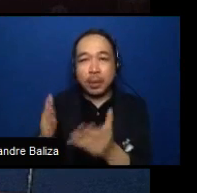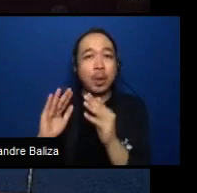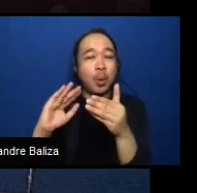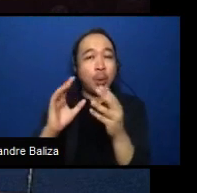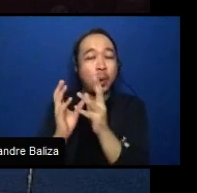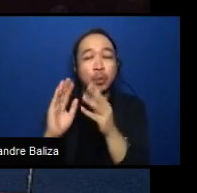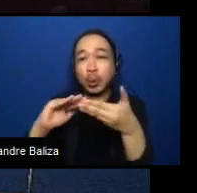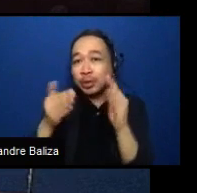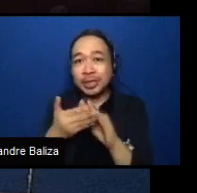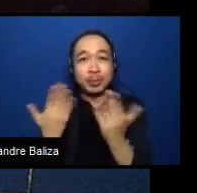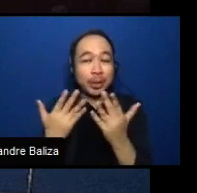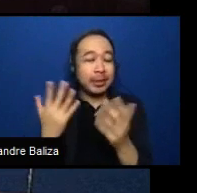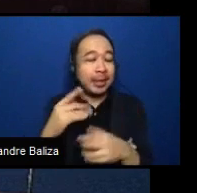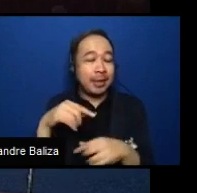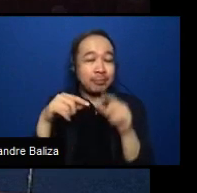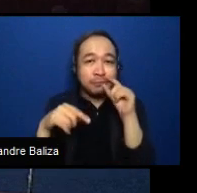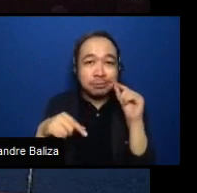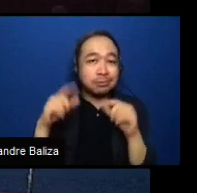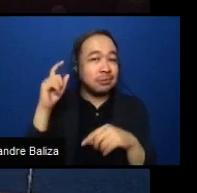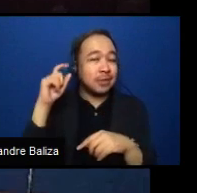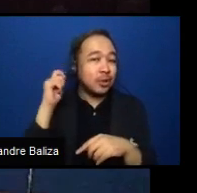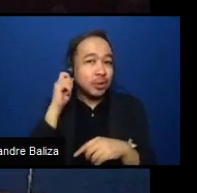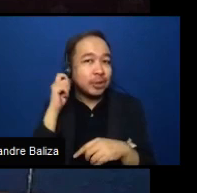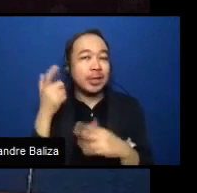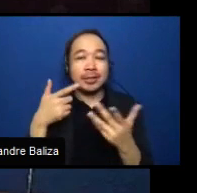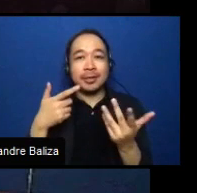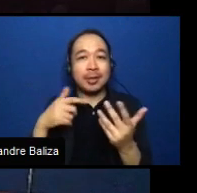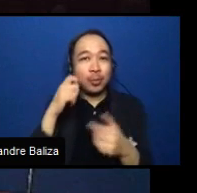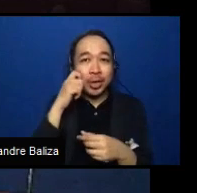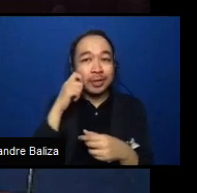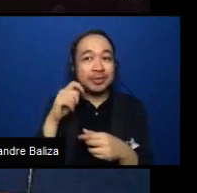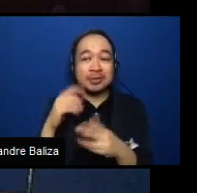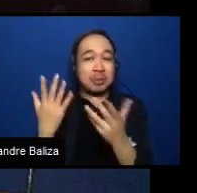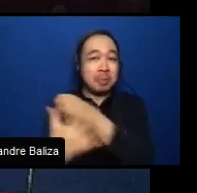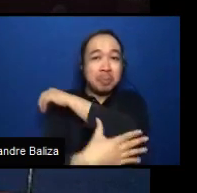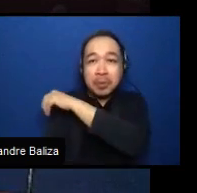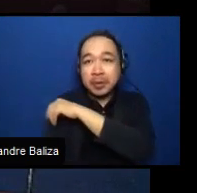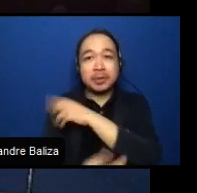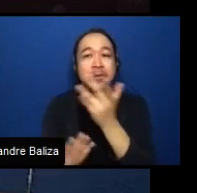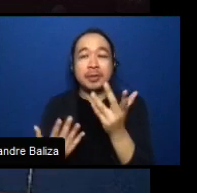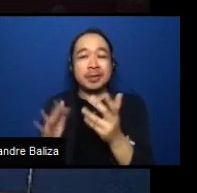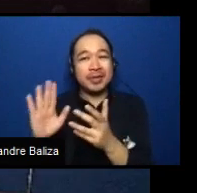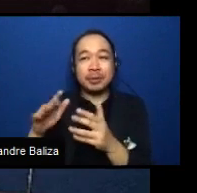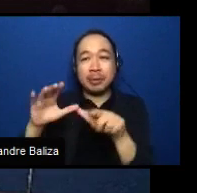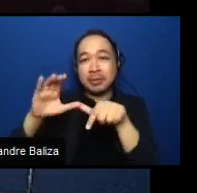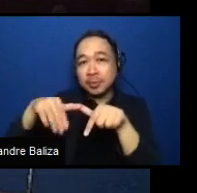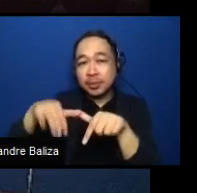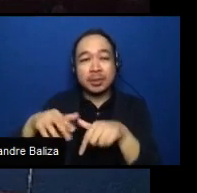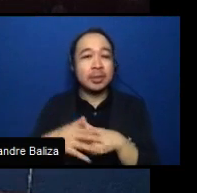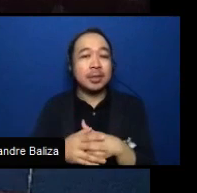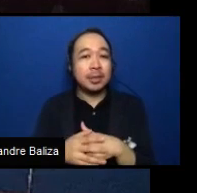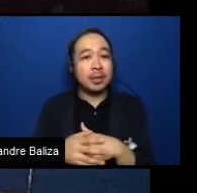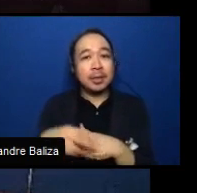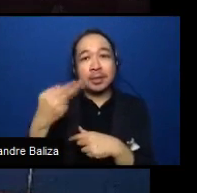gender, age, race, caste, class, migrant status, disability, HIV status,